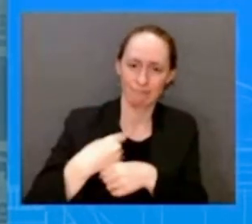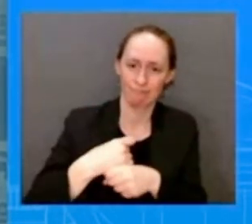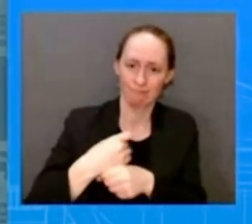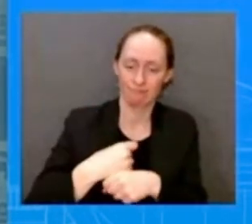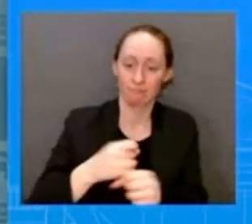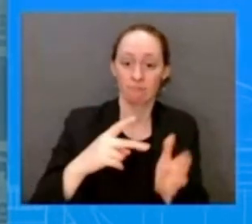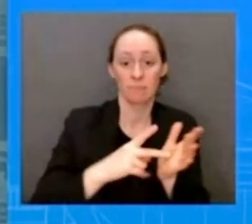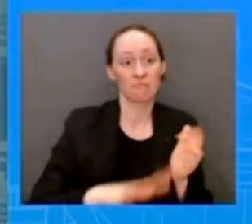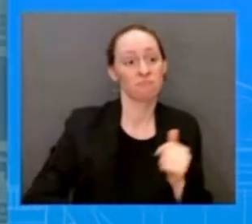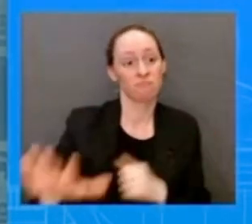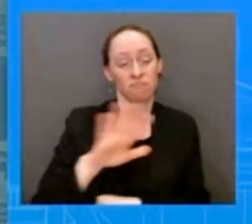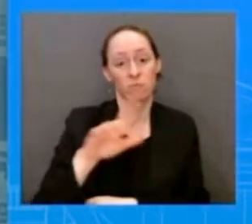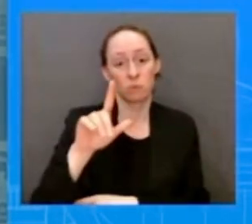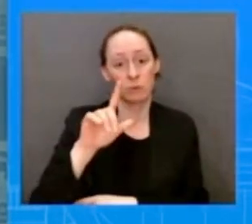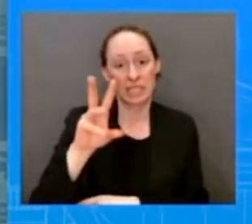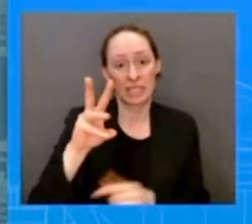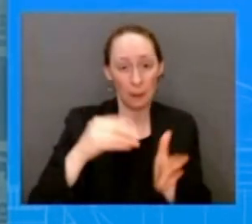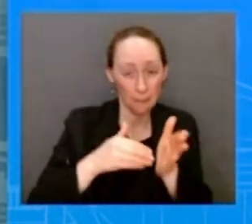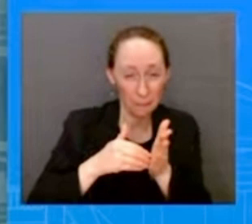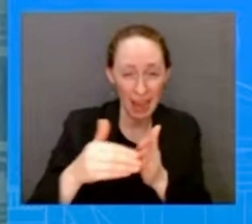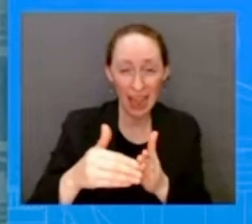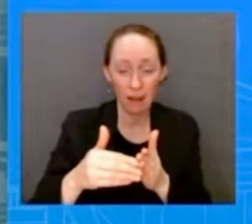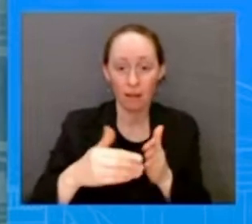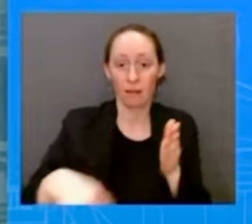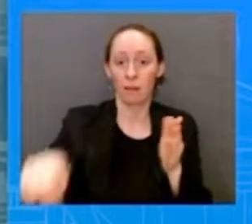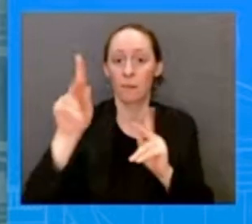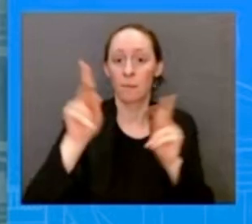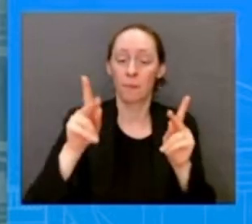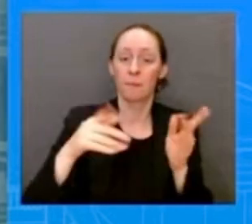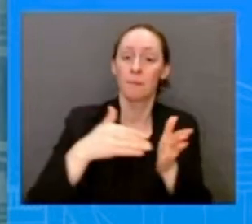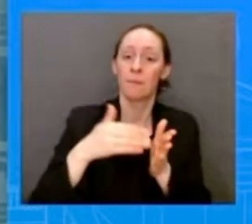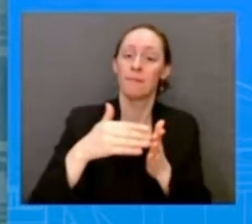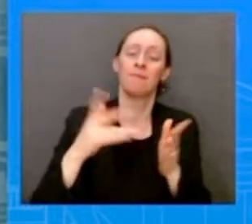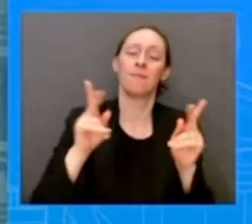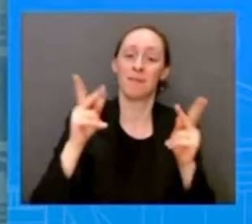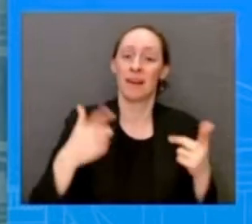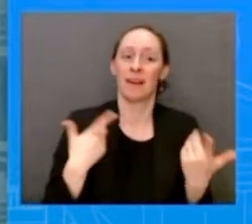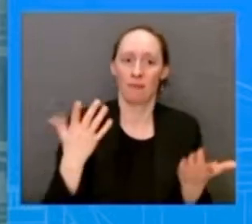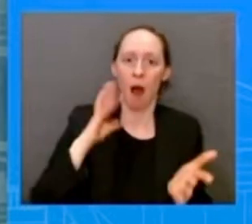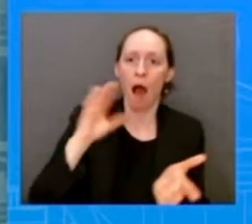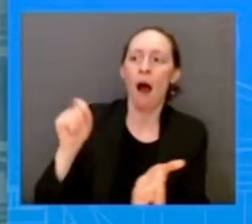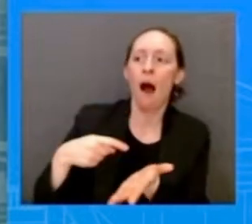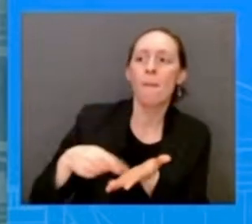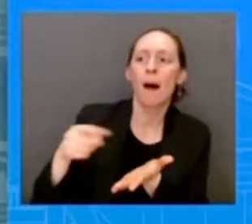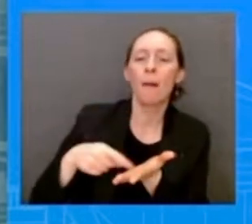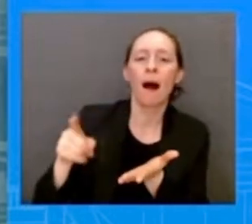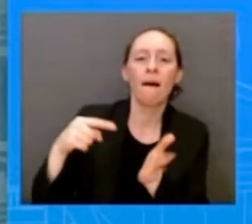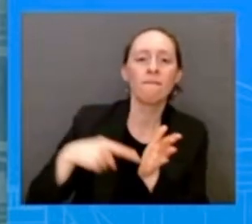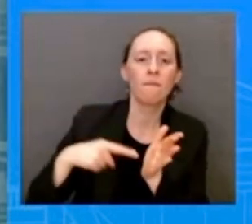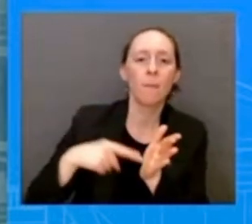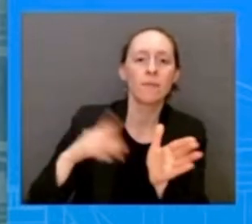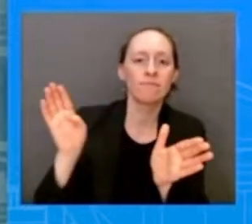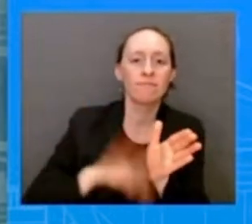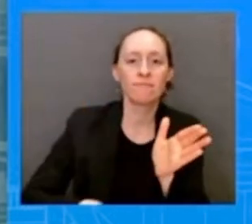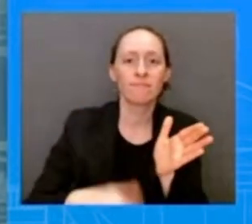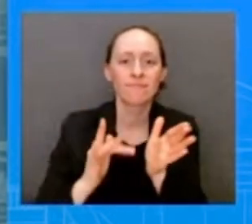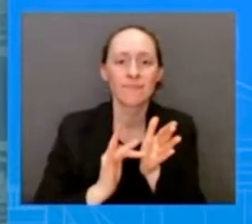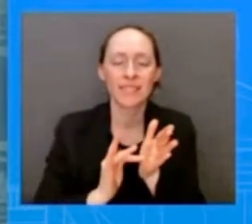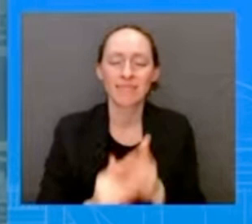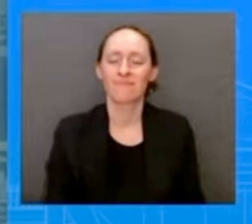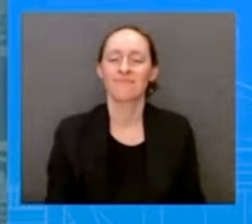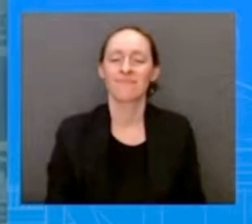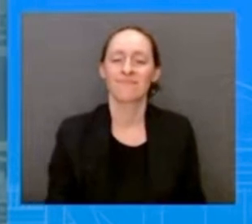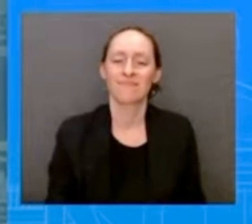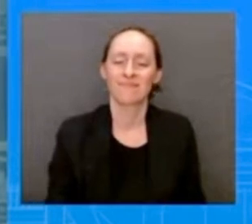The data today shows that these cost living measures will also disproportionately impact communities of color, as